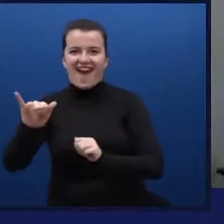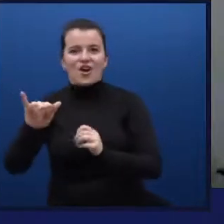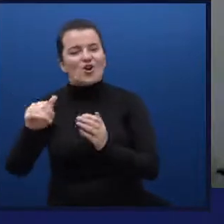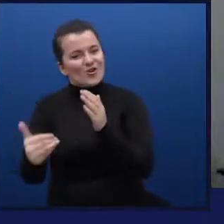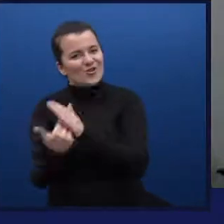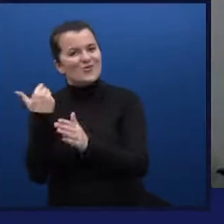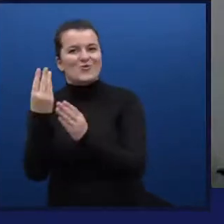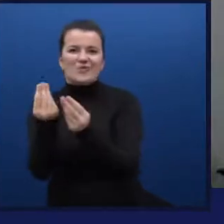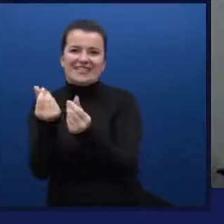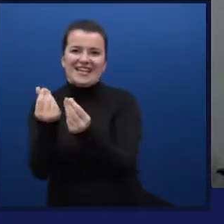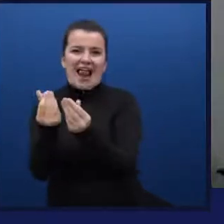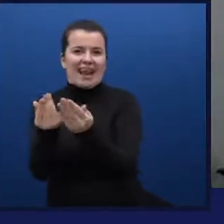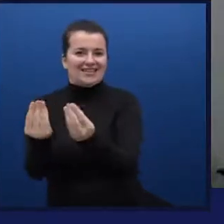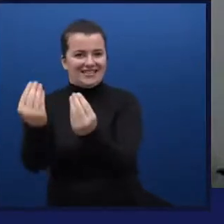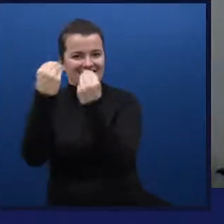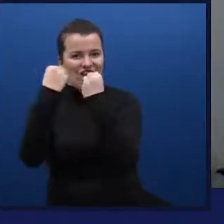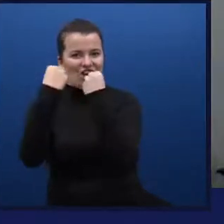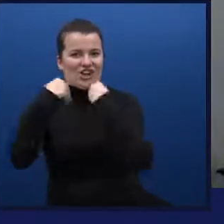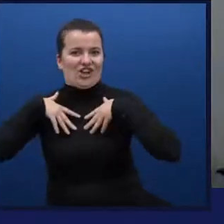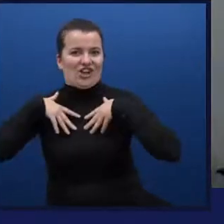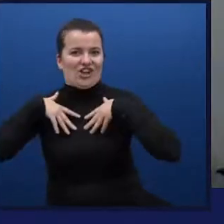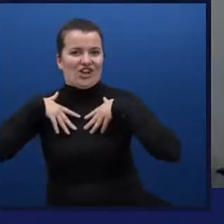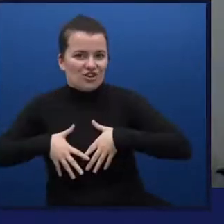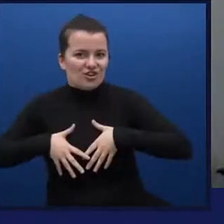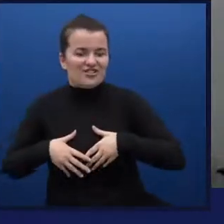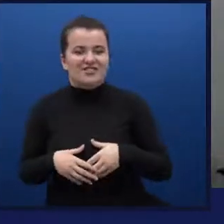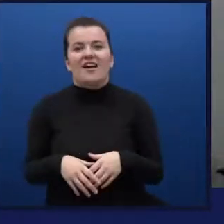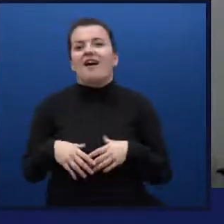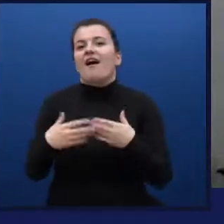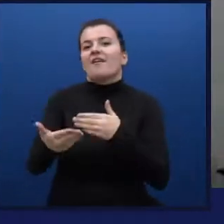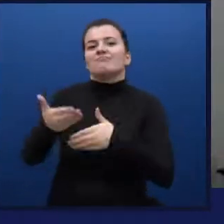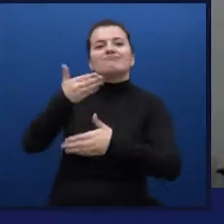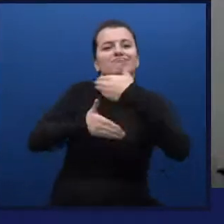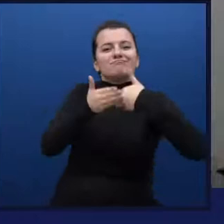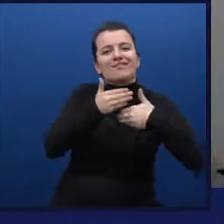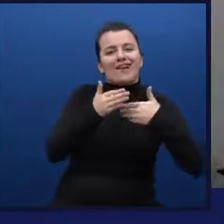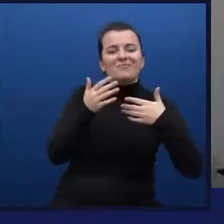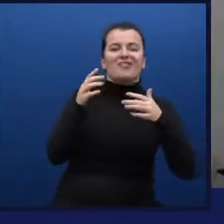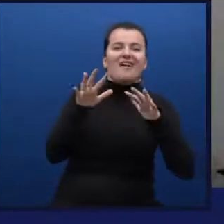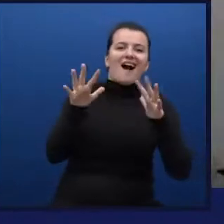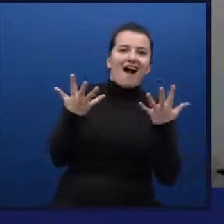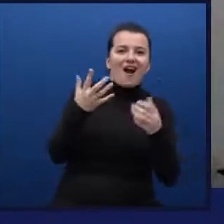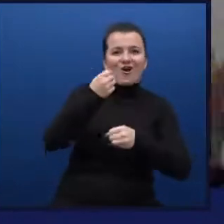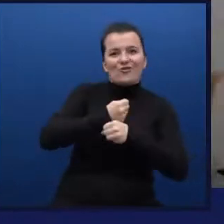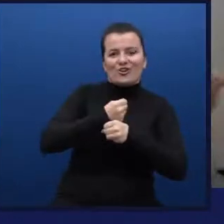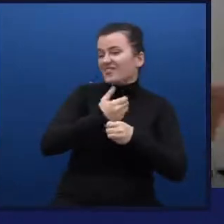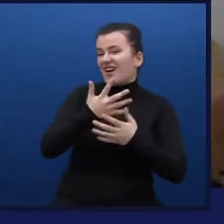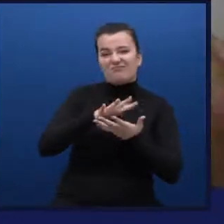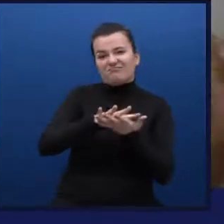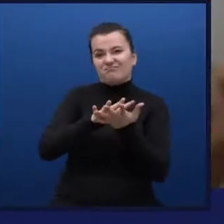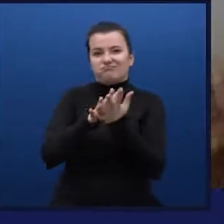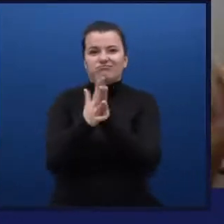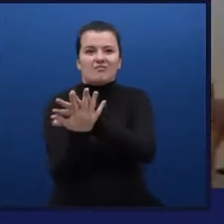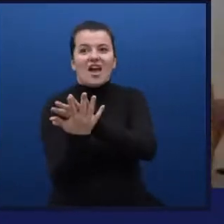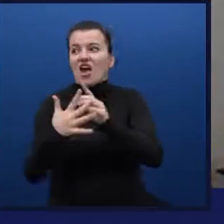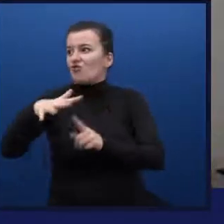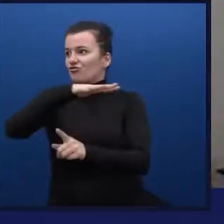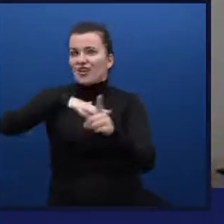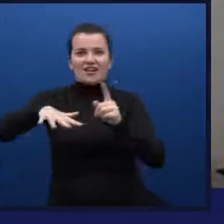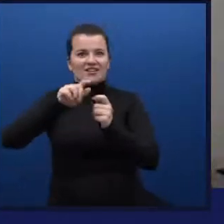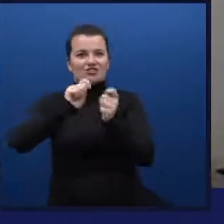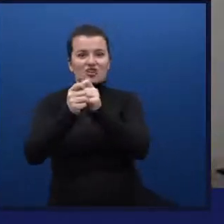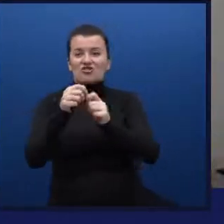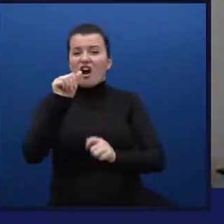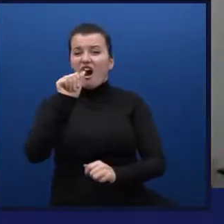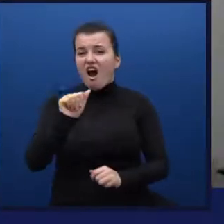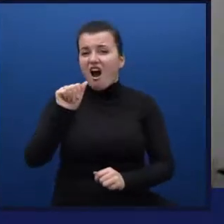the more pristine that environment and echo chambery that environment is. But the reality is now, I mean, Anthony was a great example. Like,